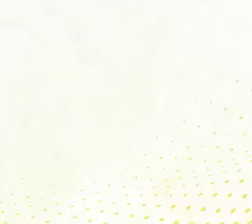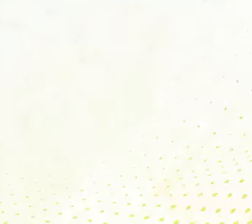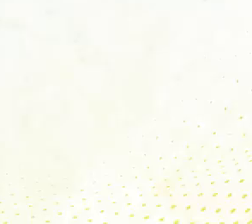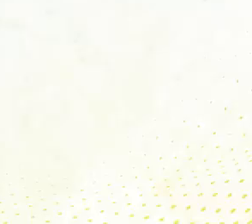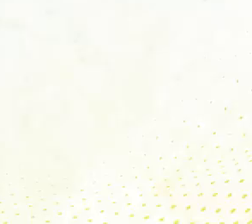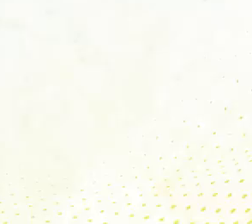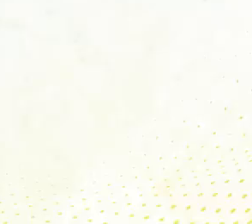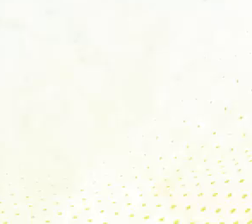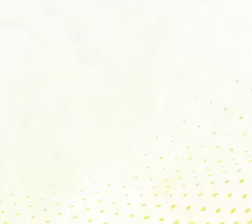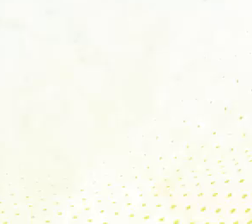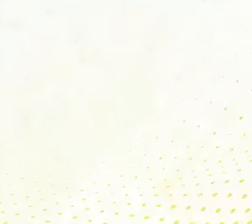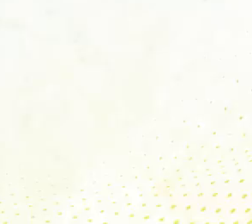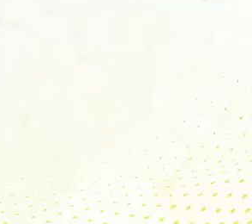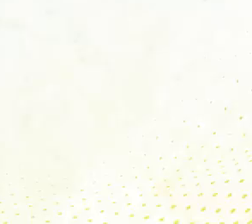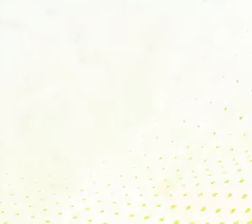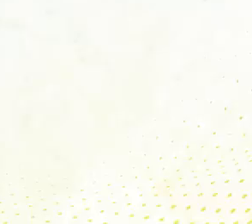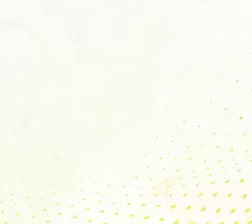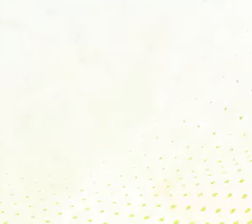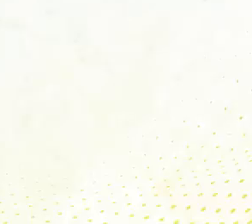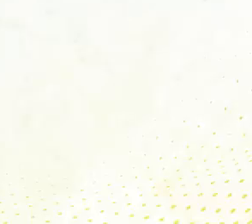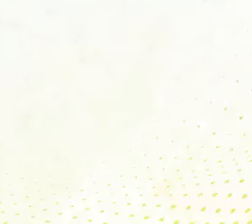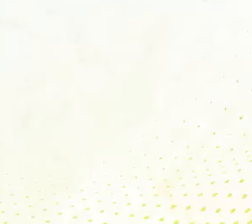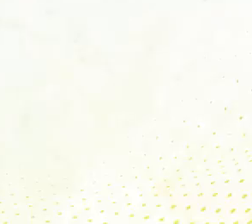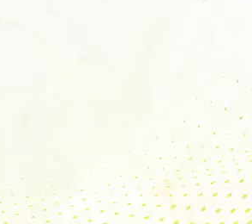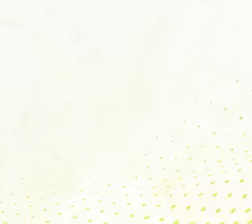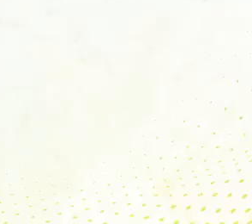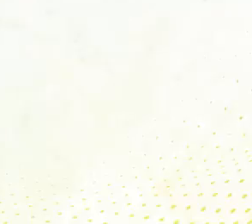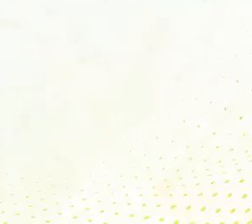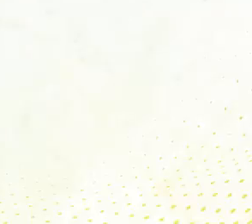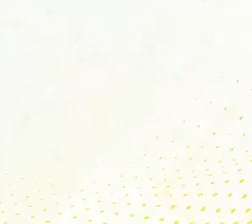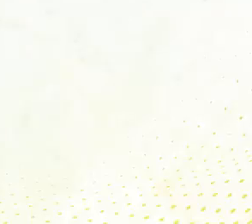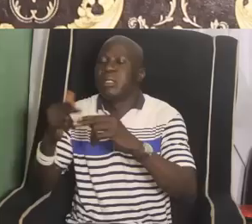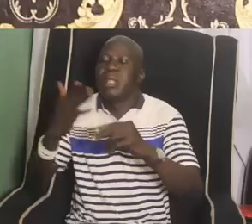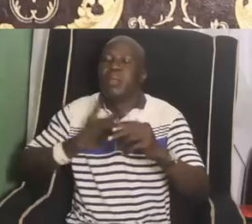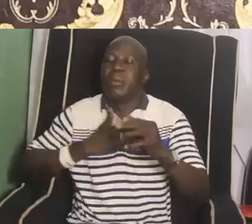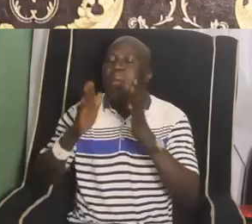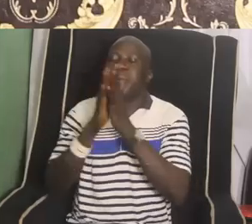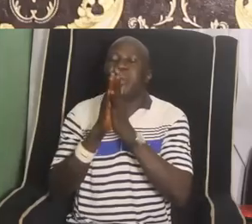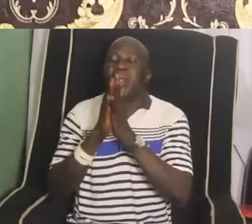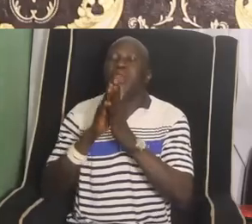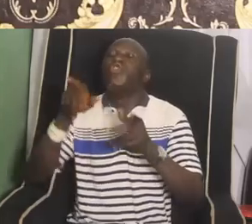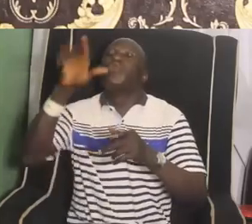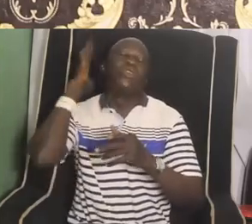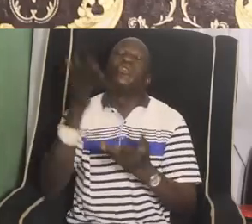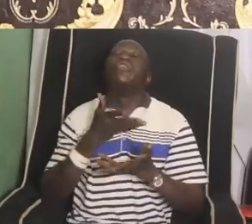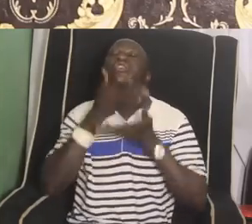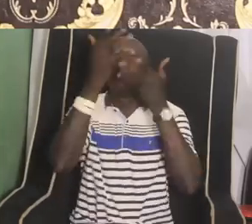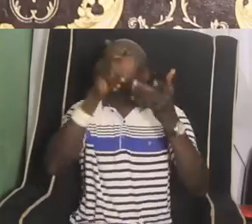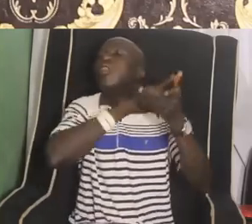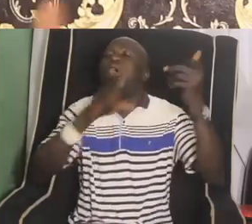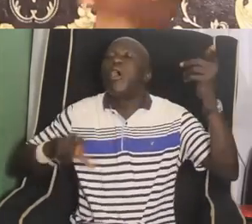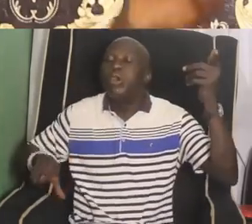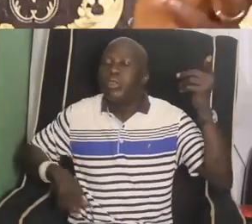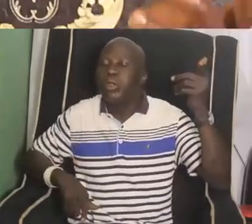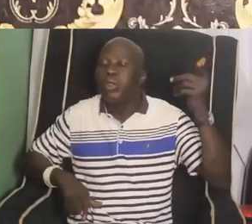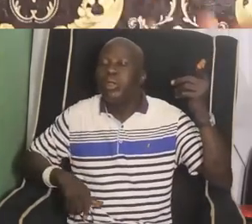sa ise ranse ya tubo ma gboro si ni oruko jesu oluwa wa ami just name alone you will shout